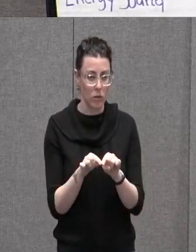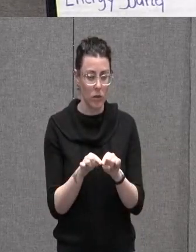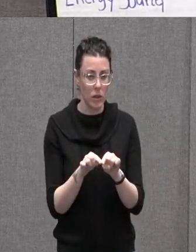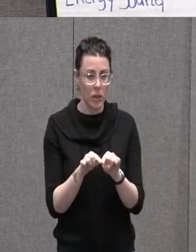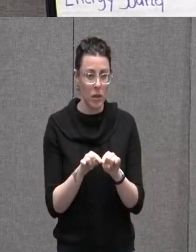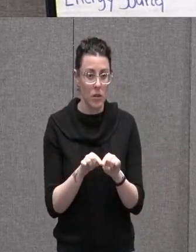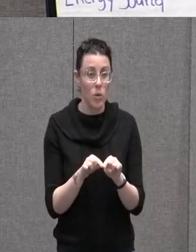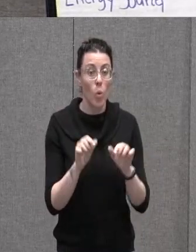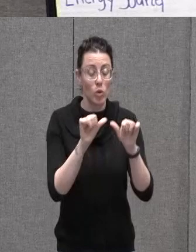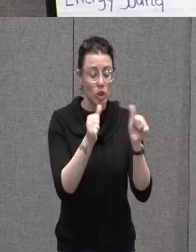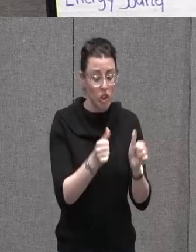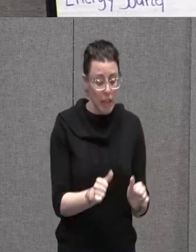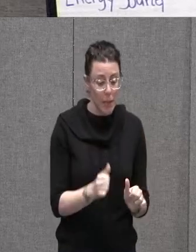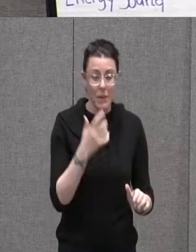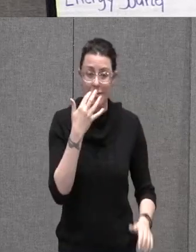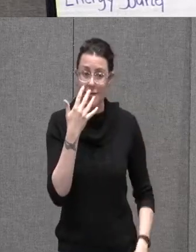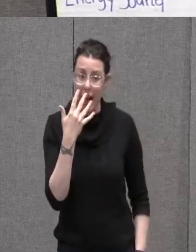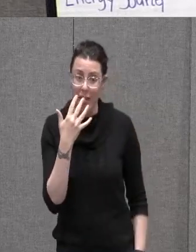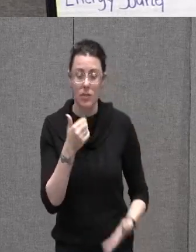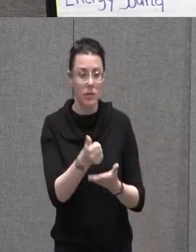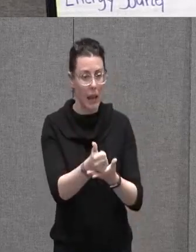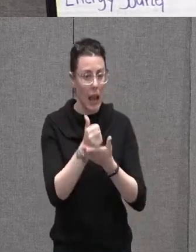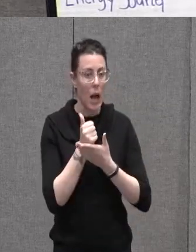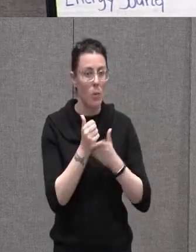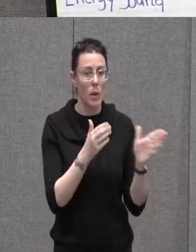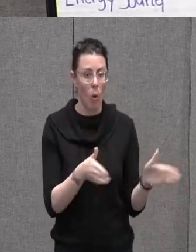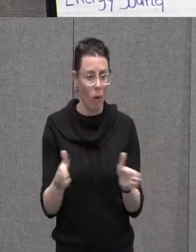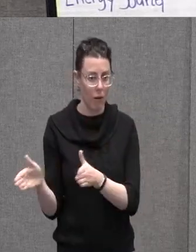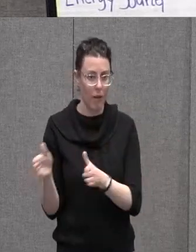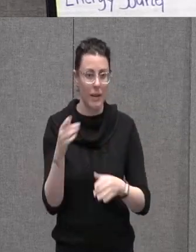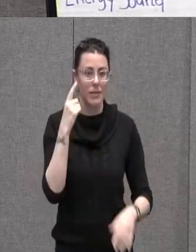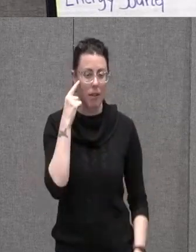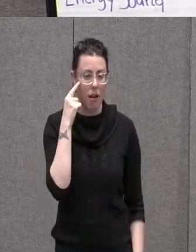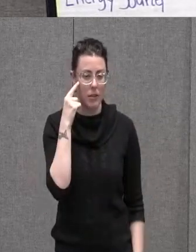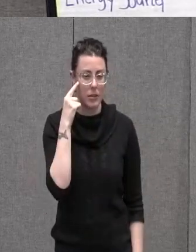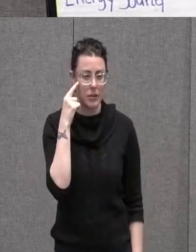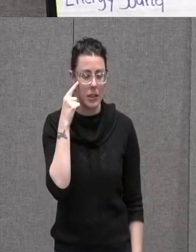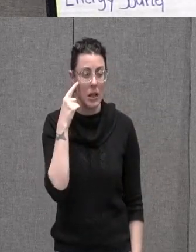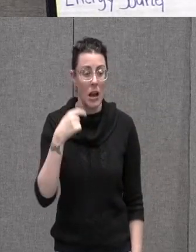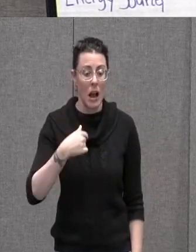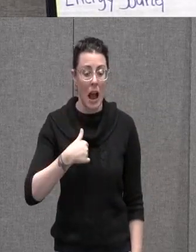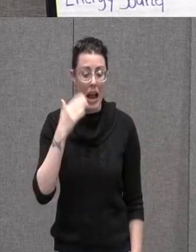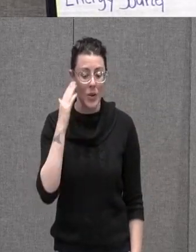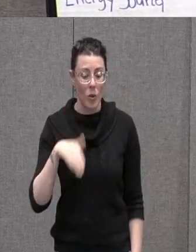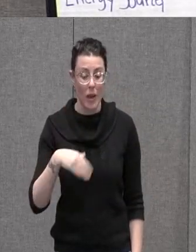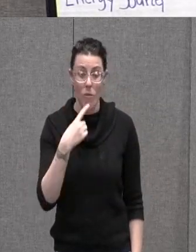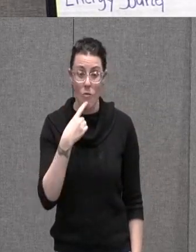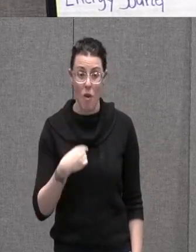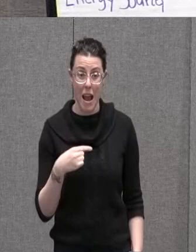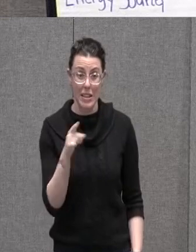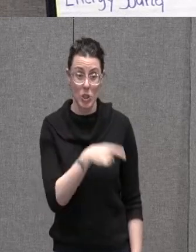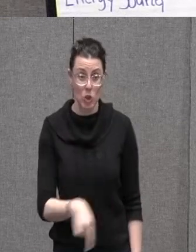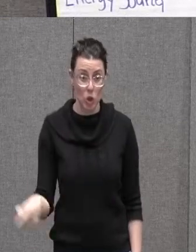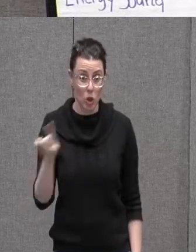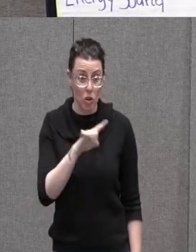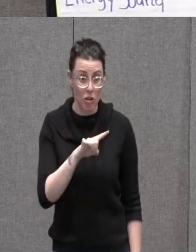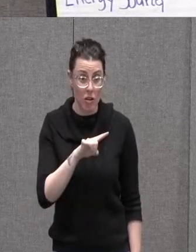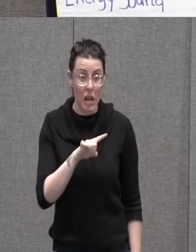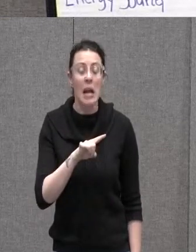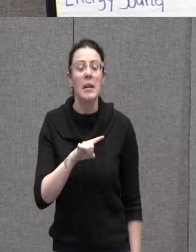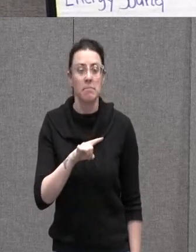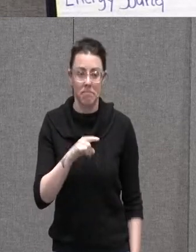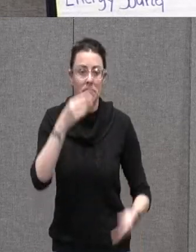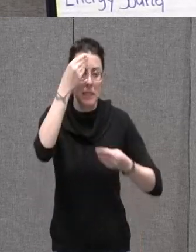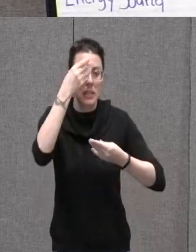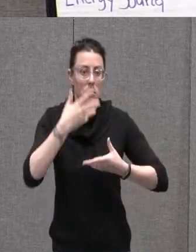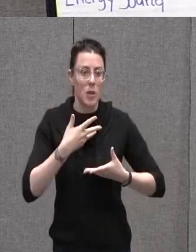to organize my thoughts. Body. So that I know when I see a red circle that it means that's the robot body, or that's the body that